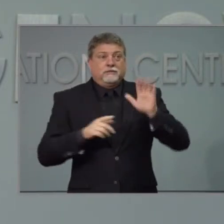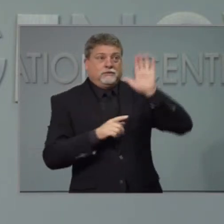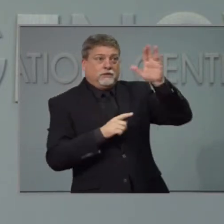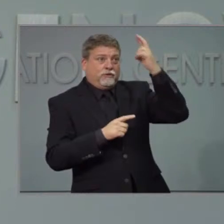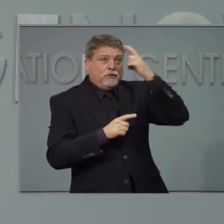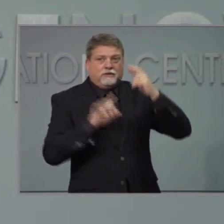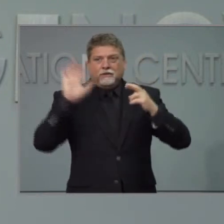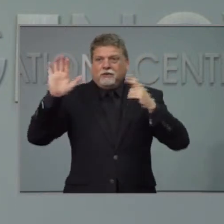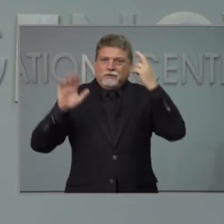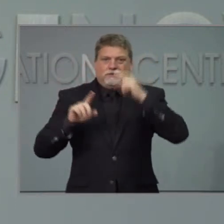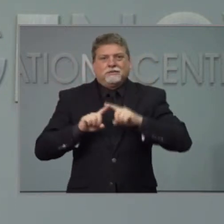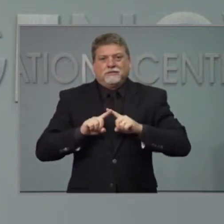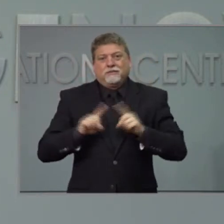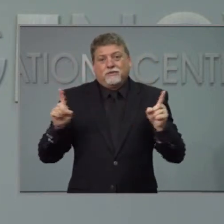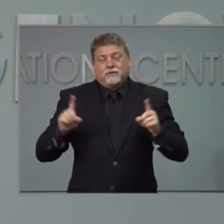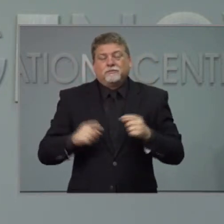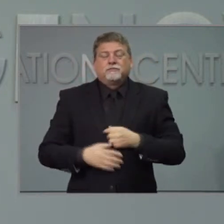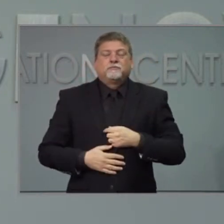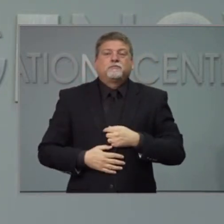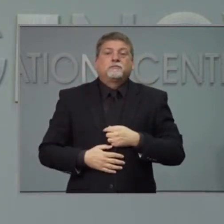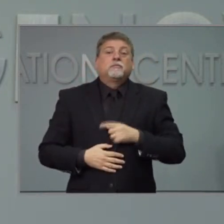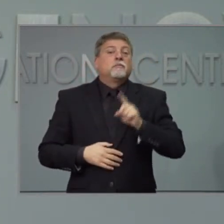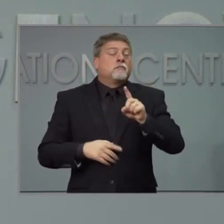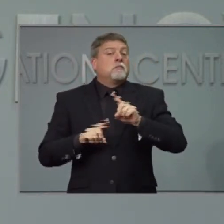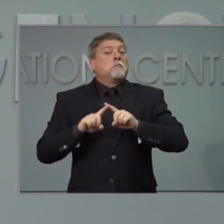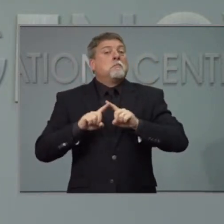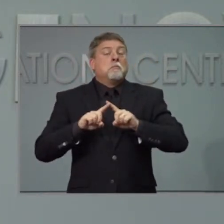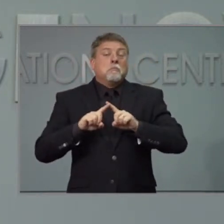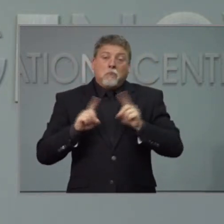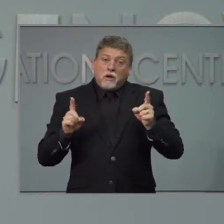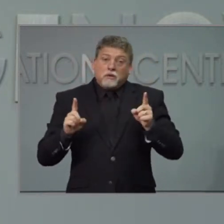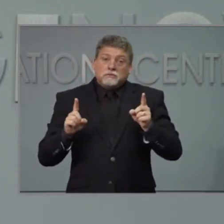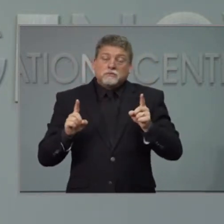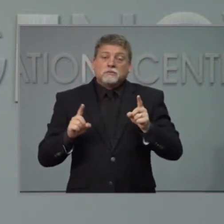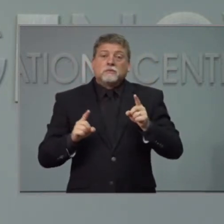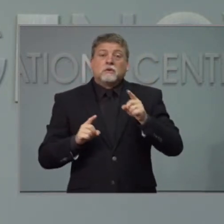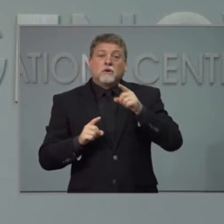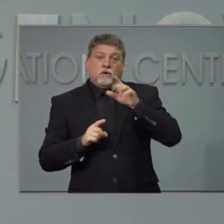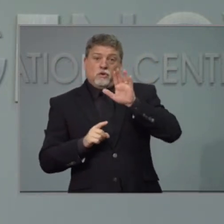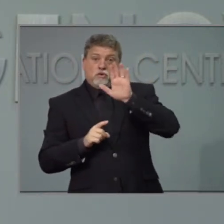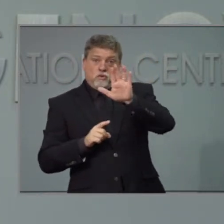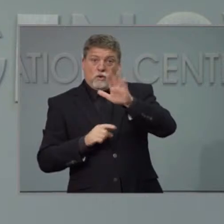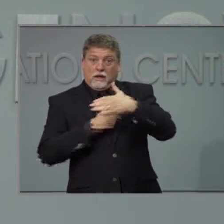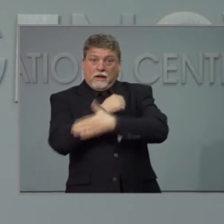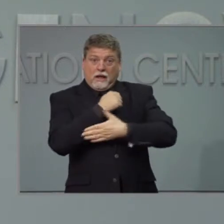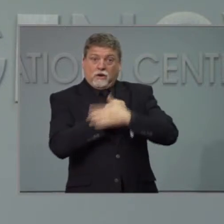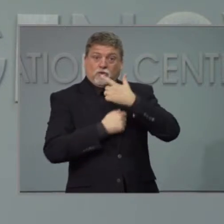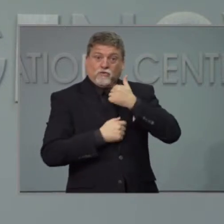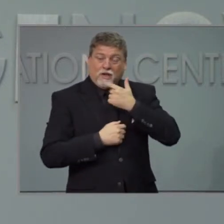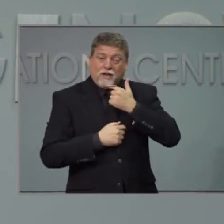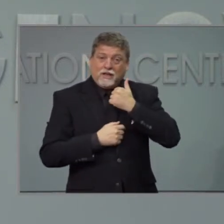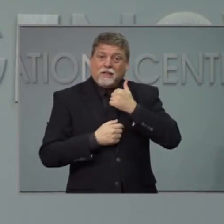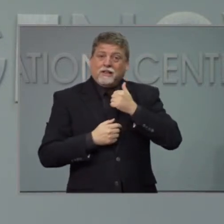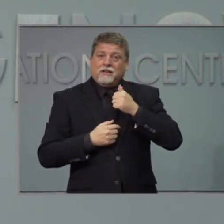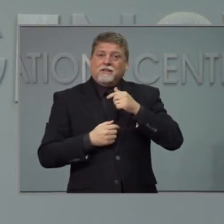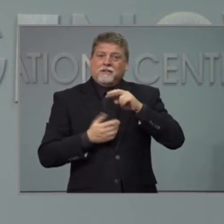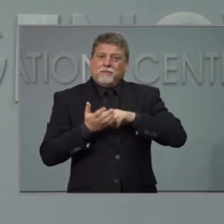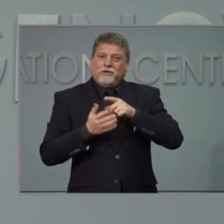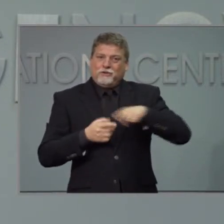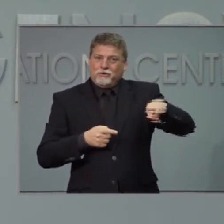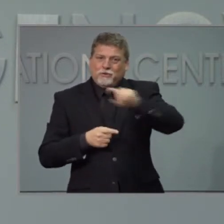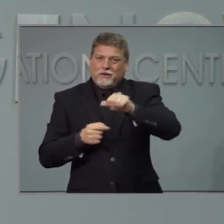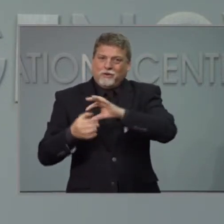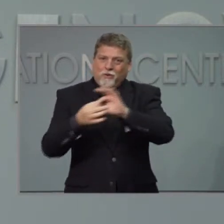spread. And I think this is a great opportunity for folks to come together as a local community to understand their numbers, to work with their local